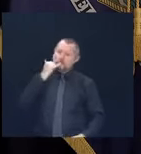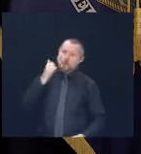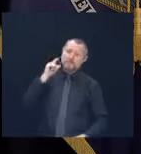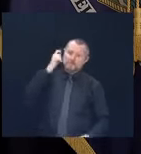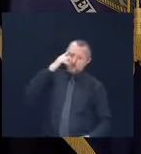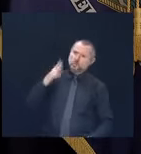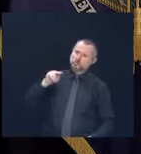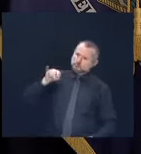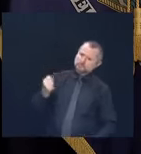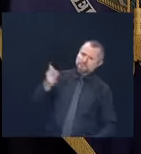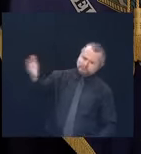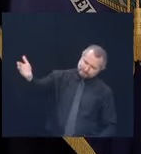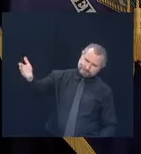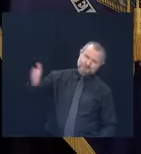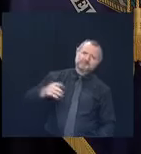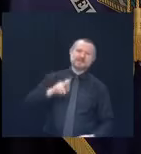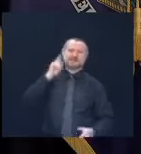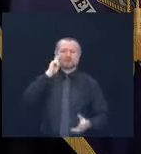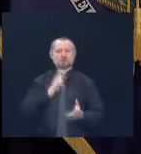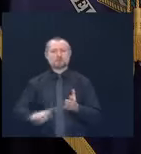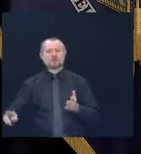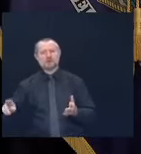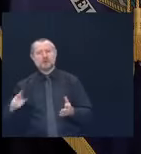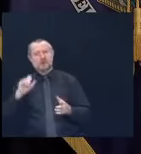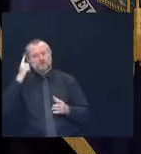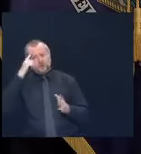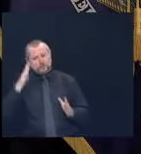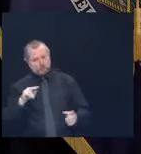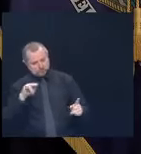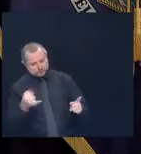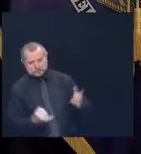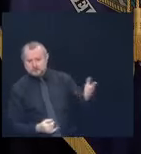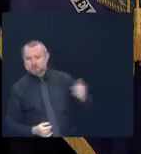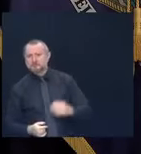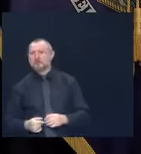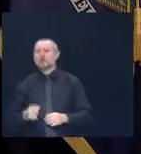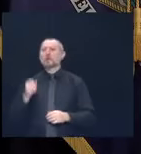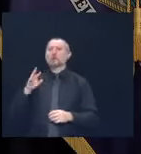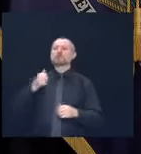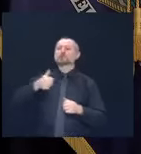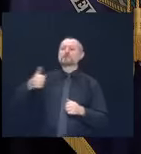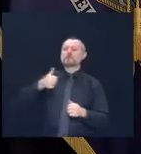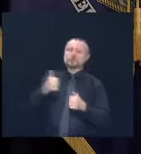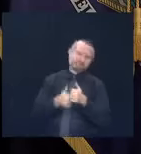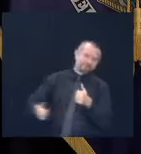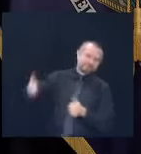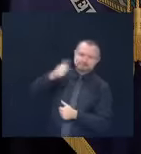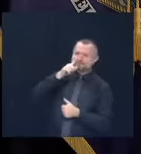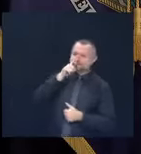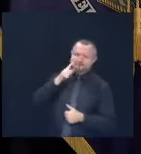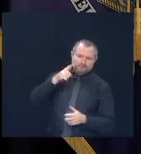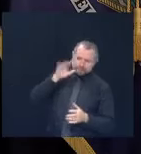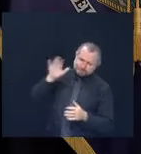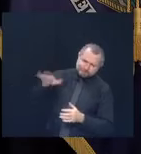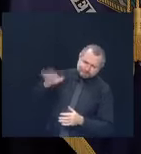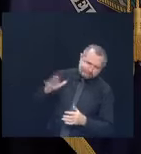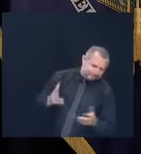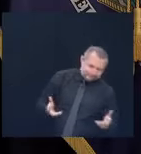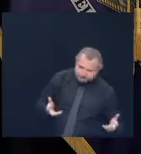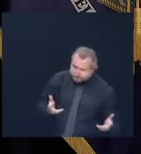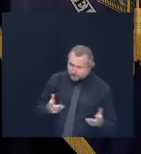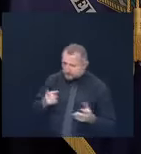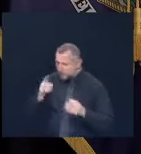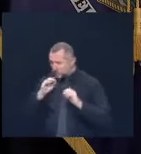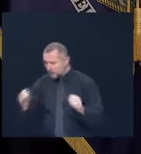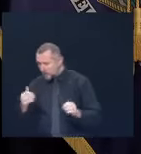Jersey or the secretary to the governor of New Jersey or the transportation person, and you say to New Jersey, just because you don't